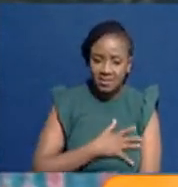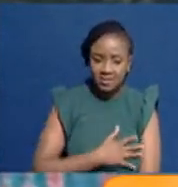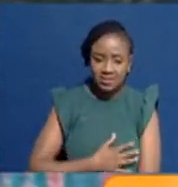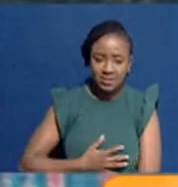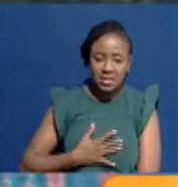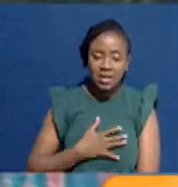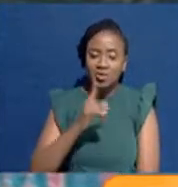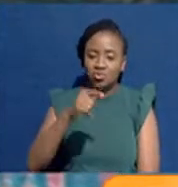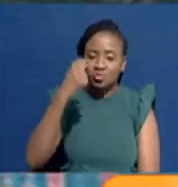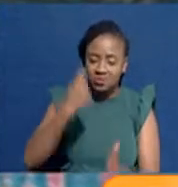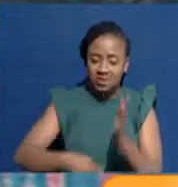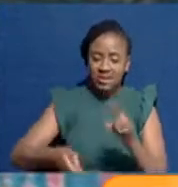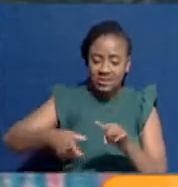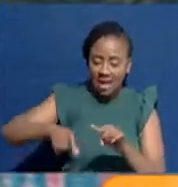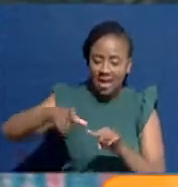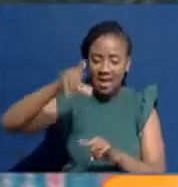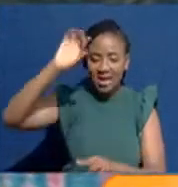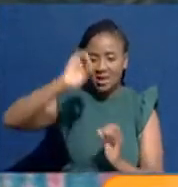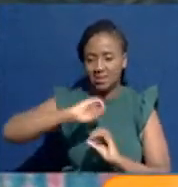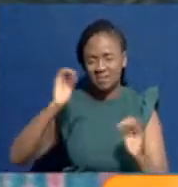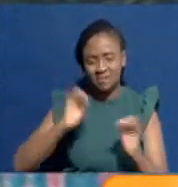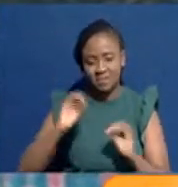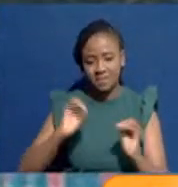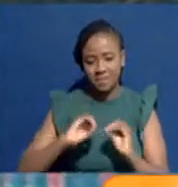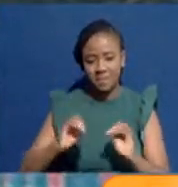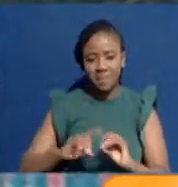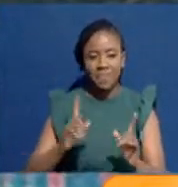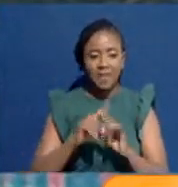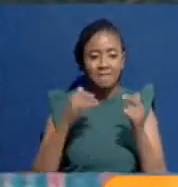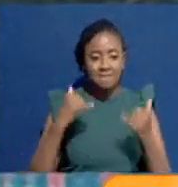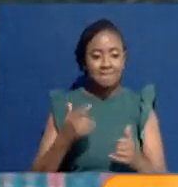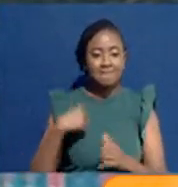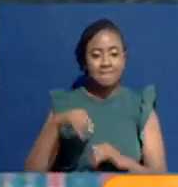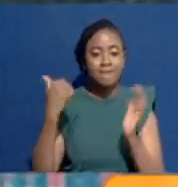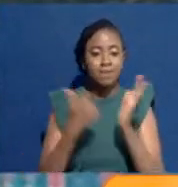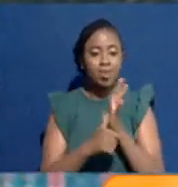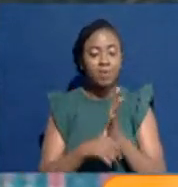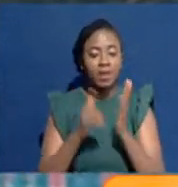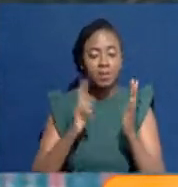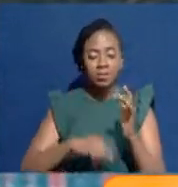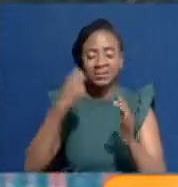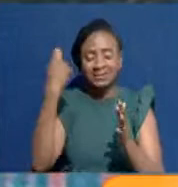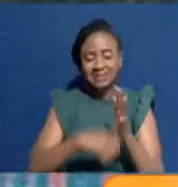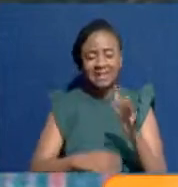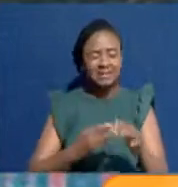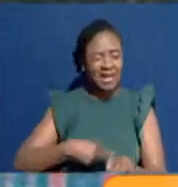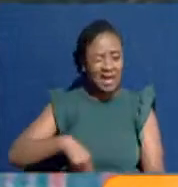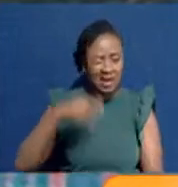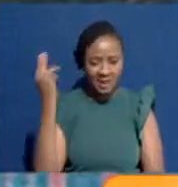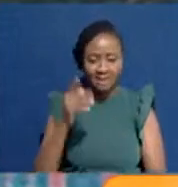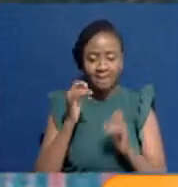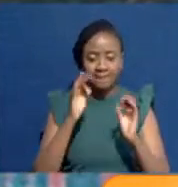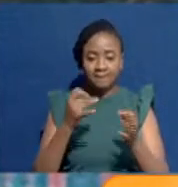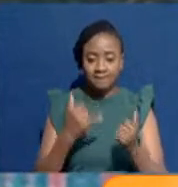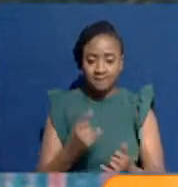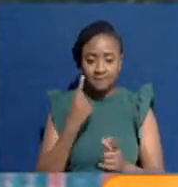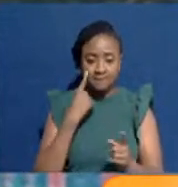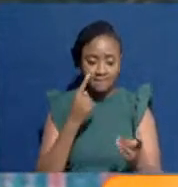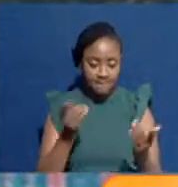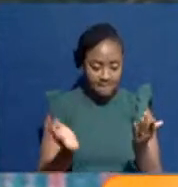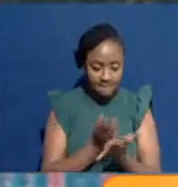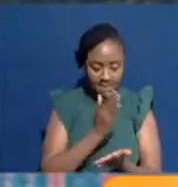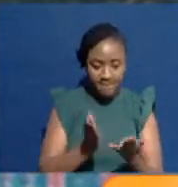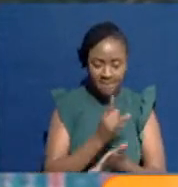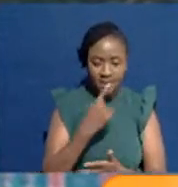a period like this. So what we are dealing with is excessive taxation. Now, when she points out, looks through a 160-page document